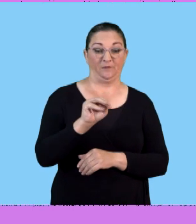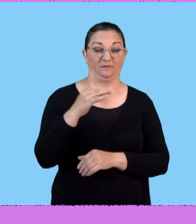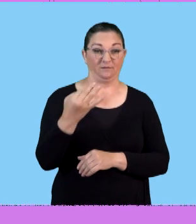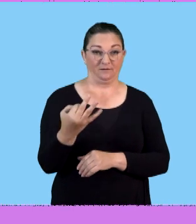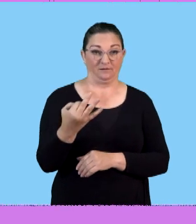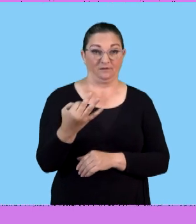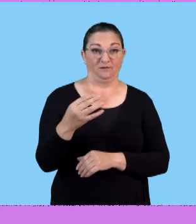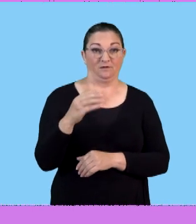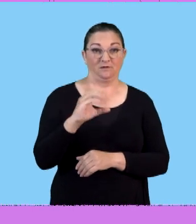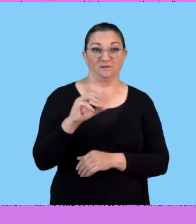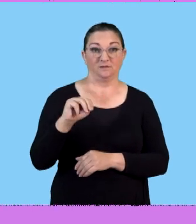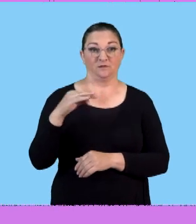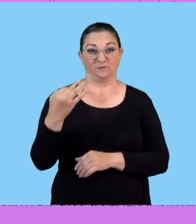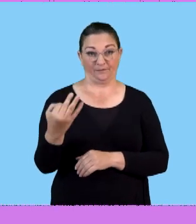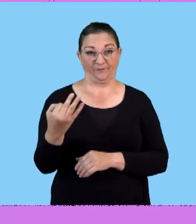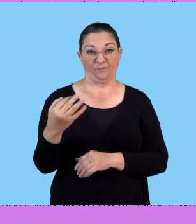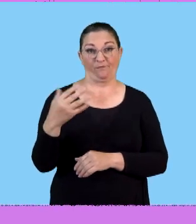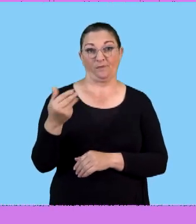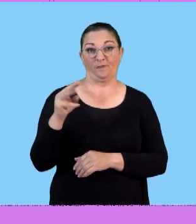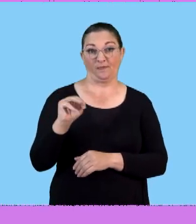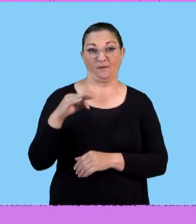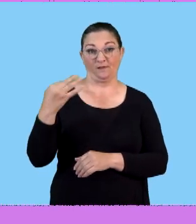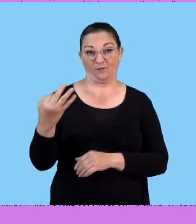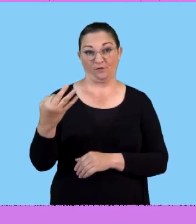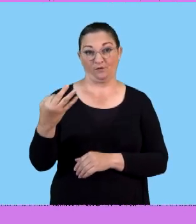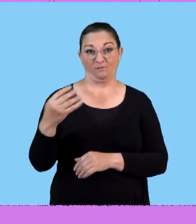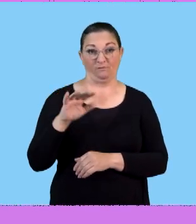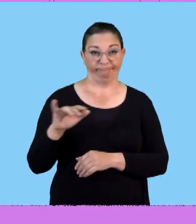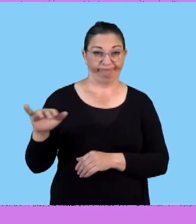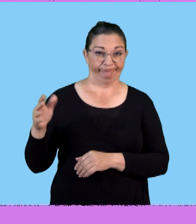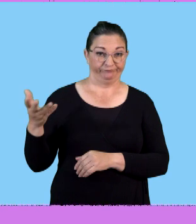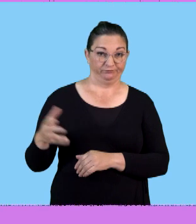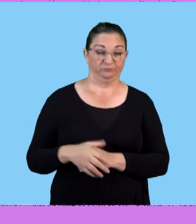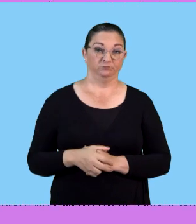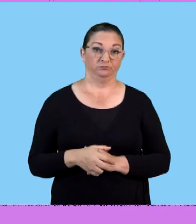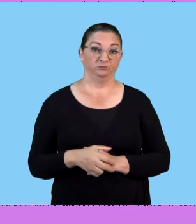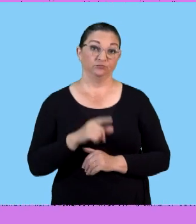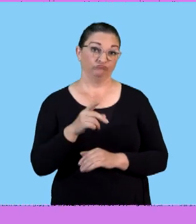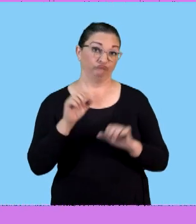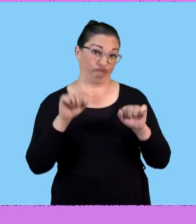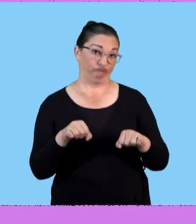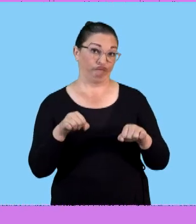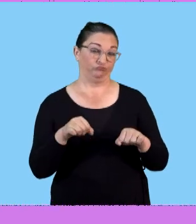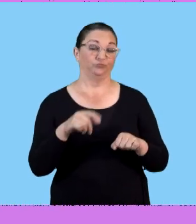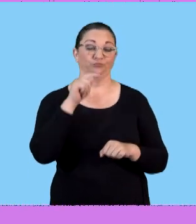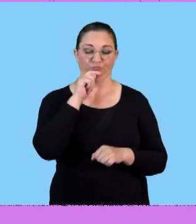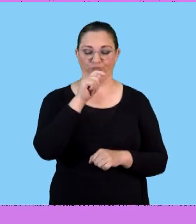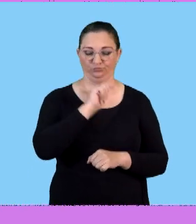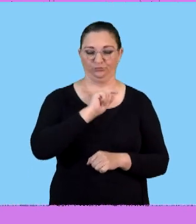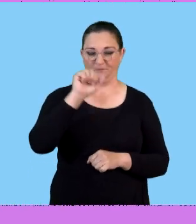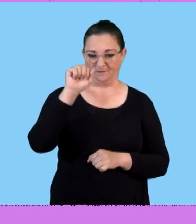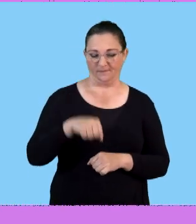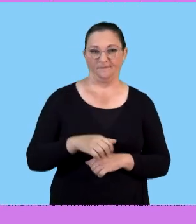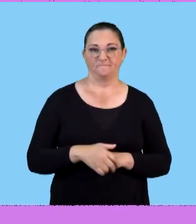volume is millimeters cubed, cubed centimeters, meters cubed, etc. Guys, I'm sure